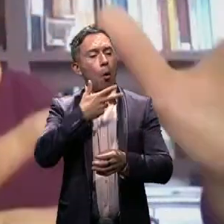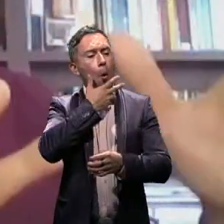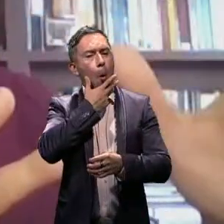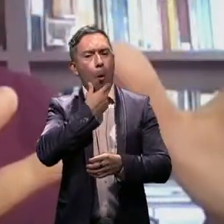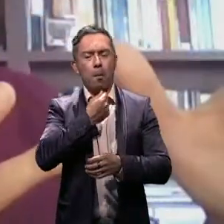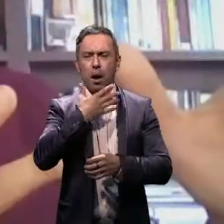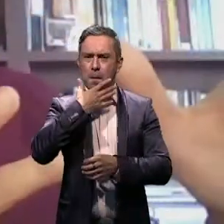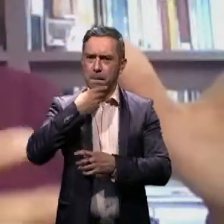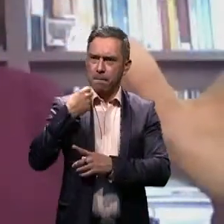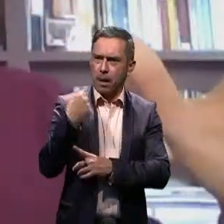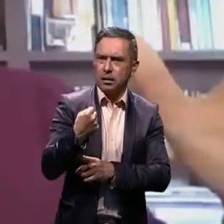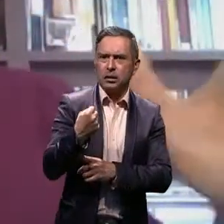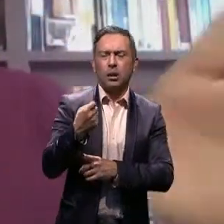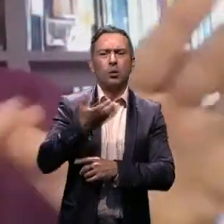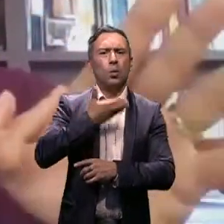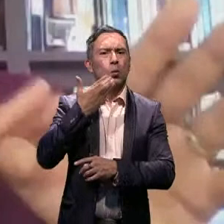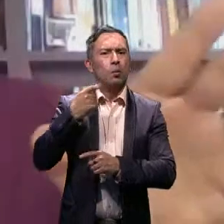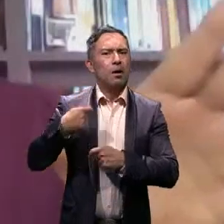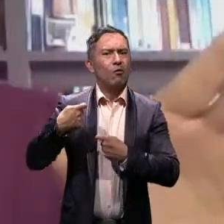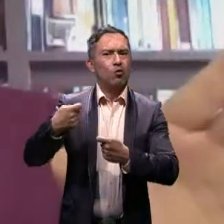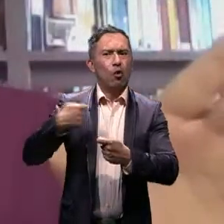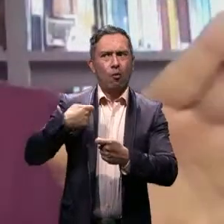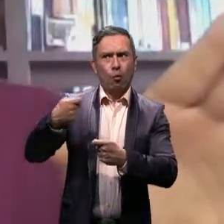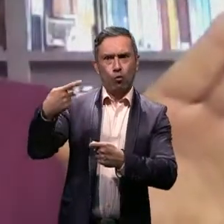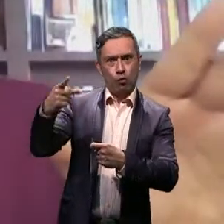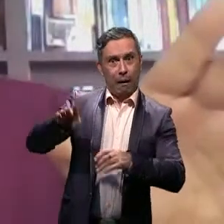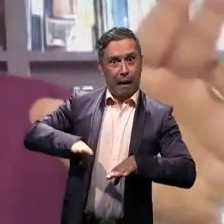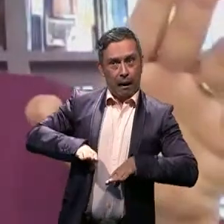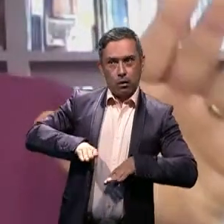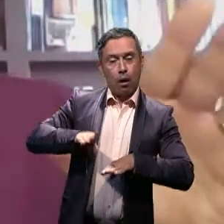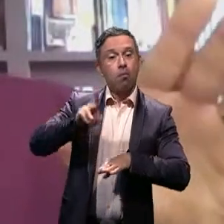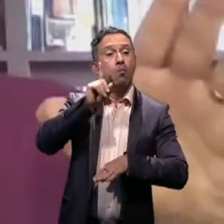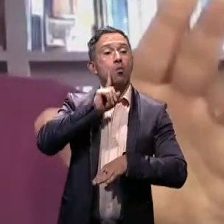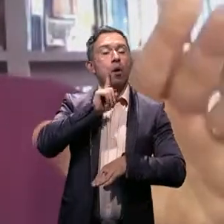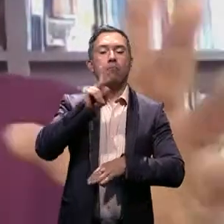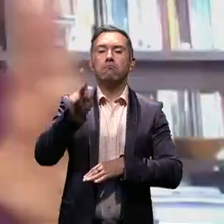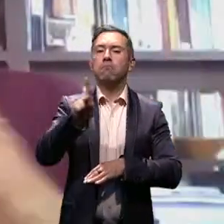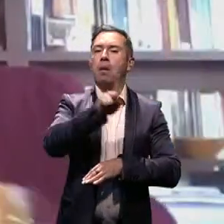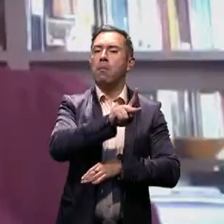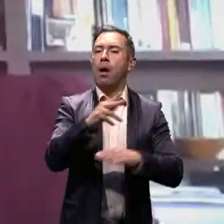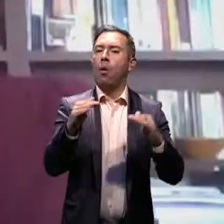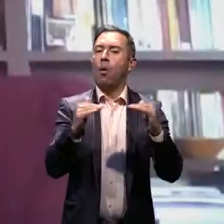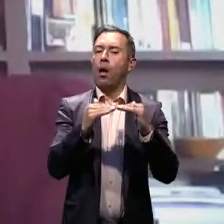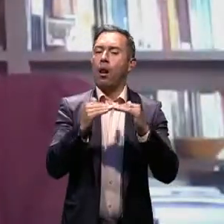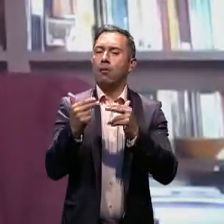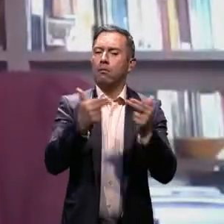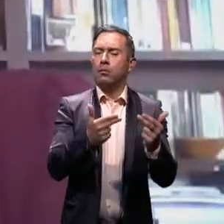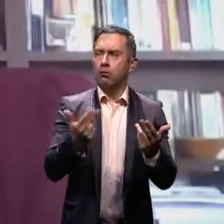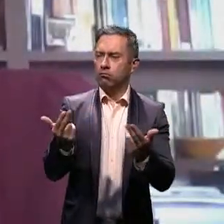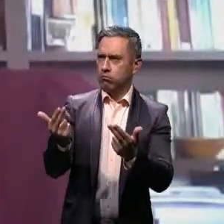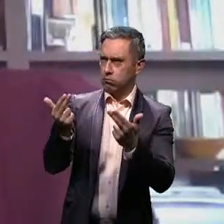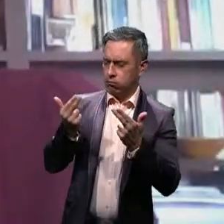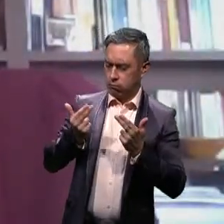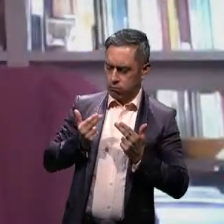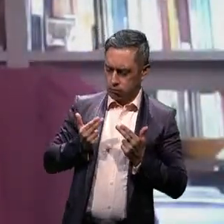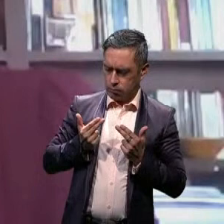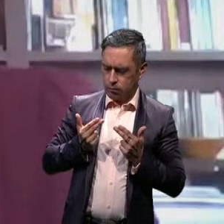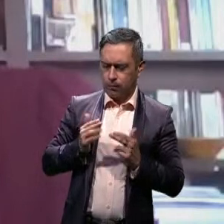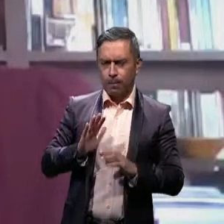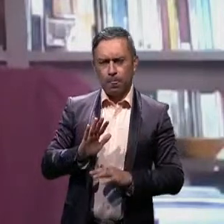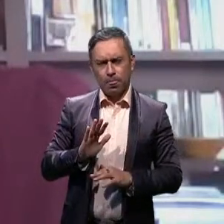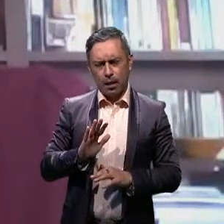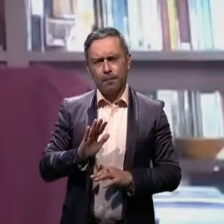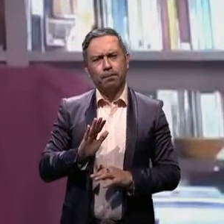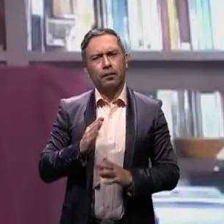of men that are patriarchal and machistas. So what we have to learn is to